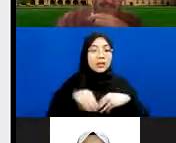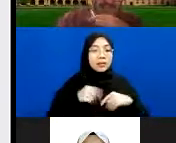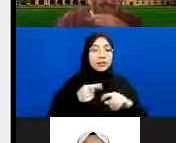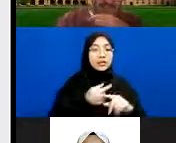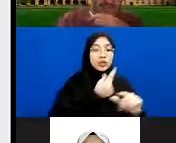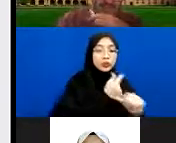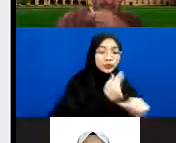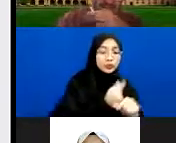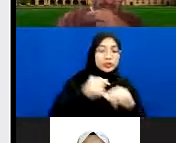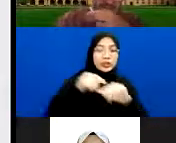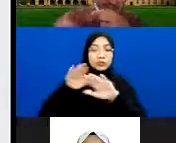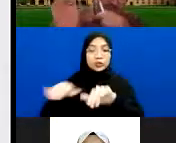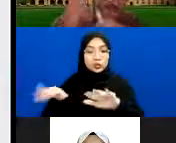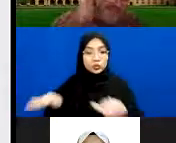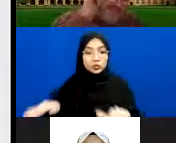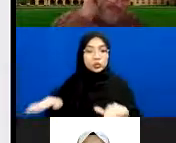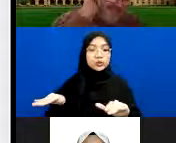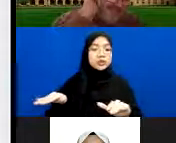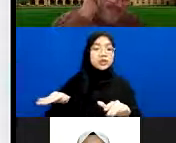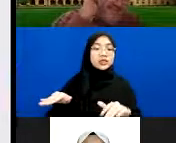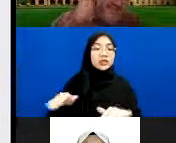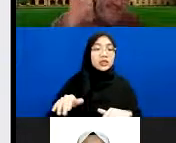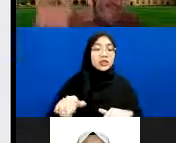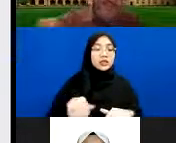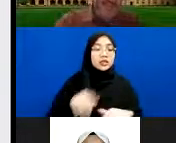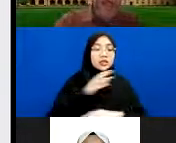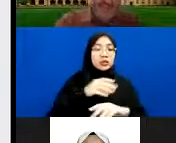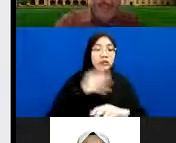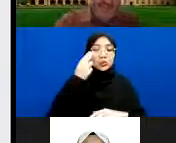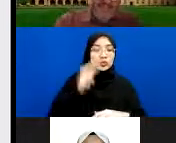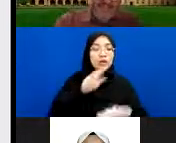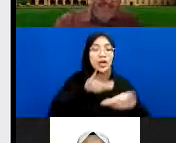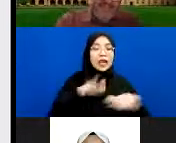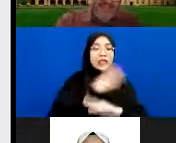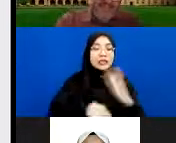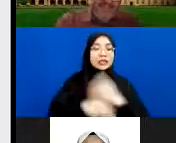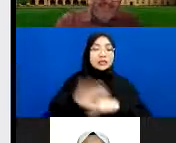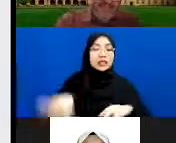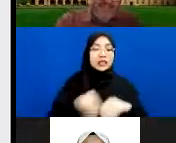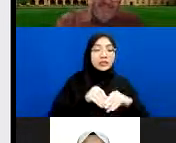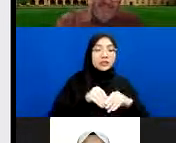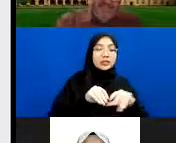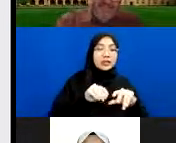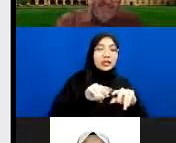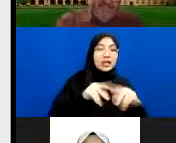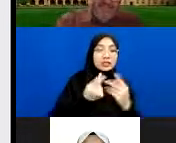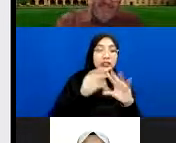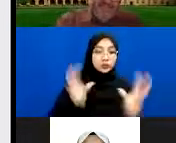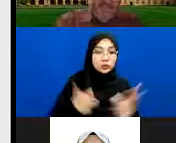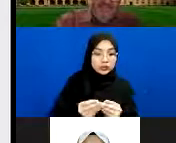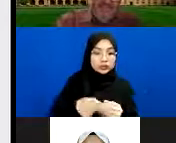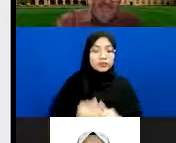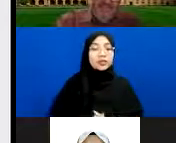of mainstream teachers and students towards disabilities students in the inclusion